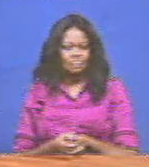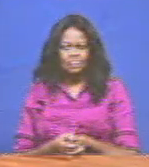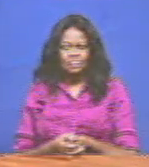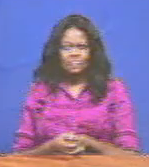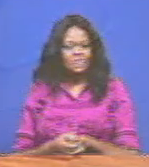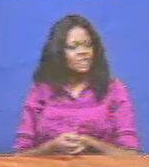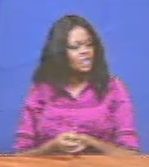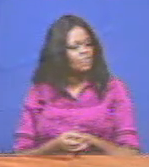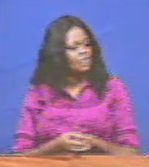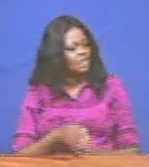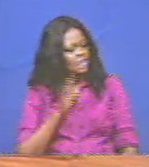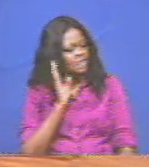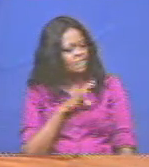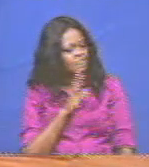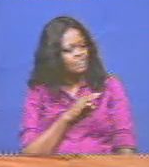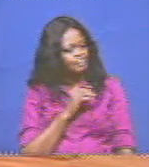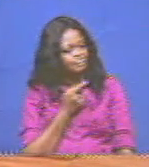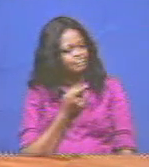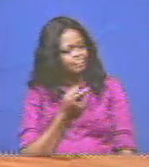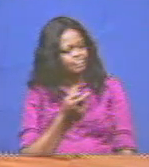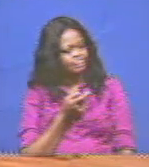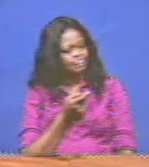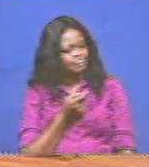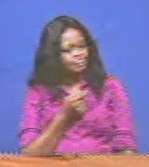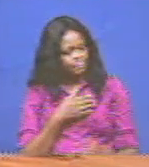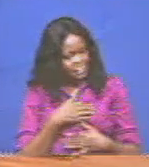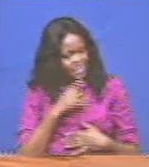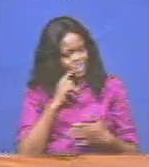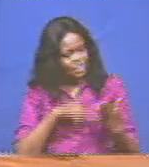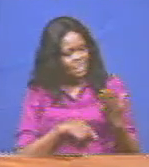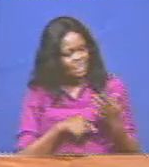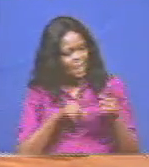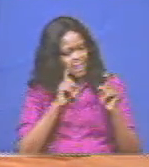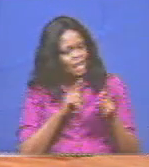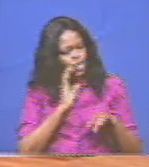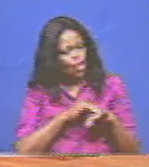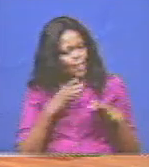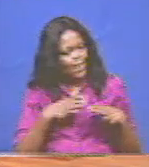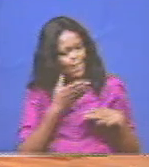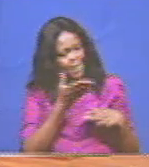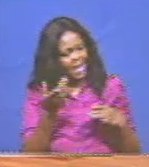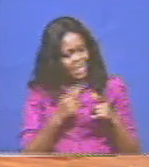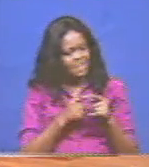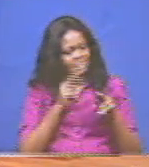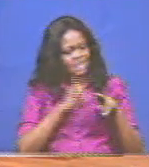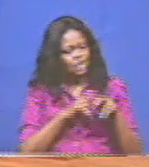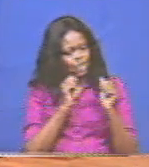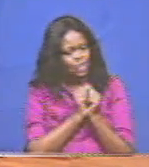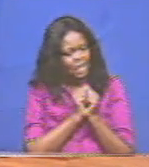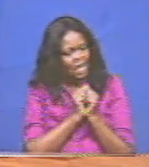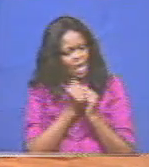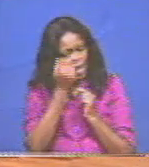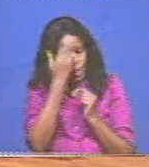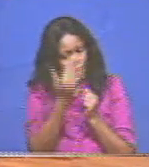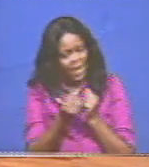Mheshimiwa James talked about, he needs to call his people and have them sit down, because actually